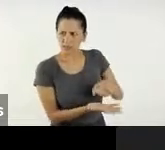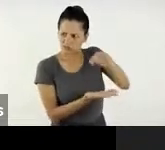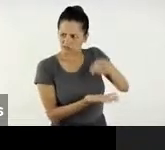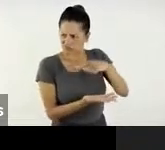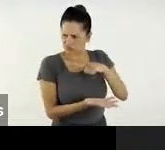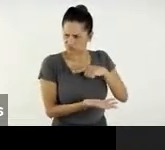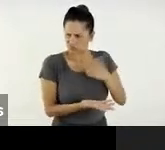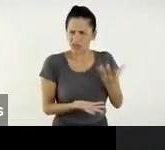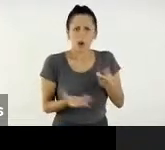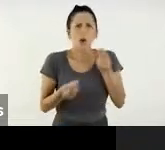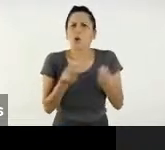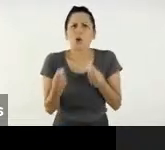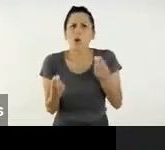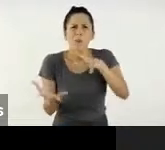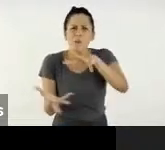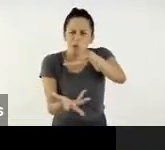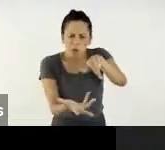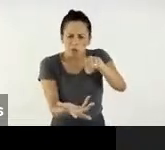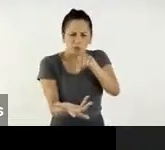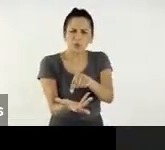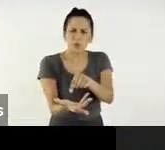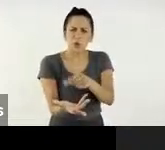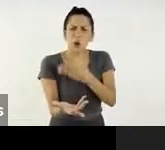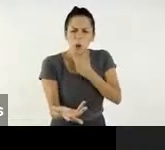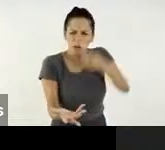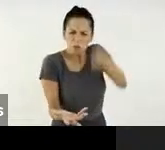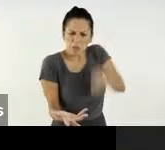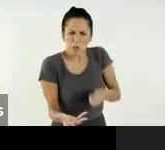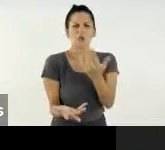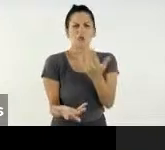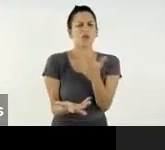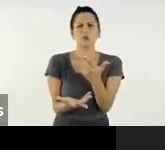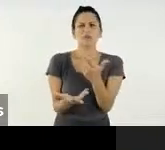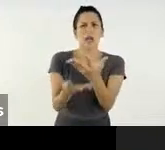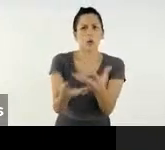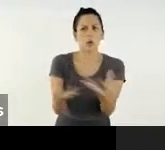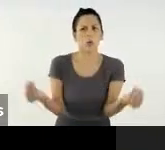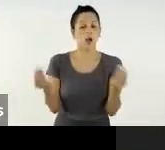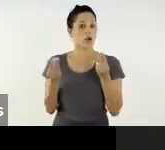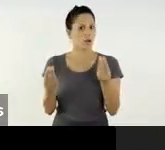being the pivotal word.